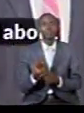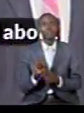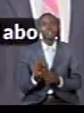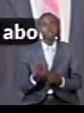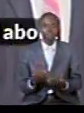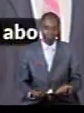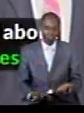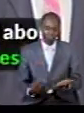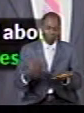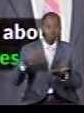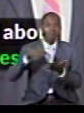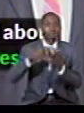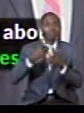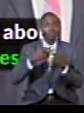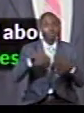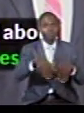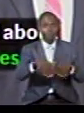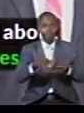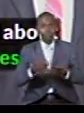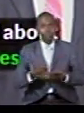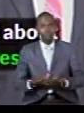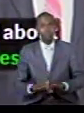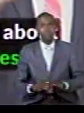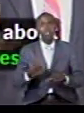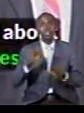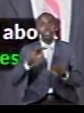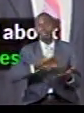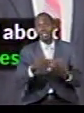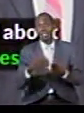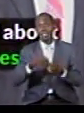raised from death in grave clothes wrapped